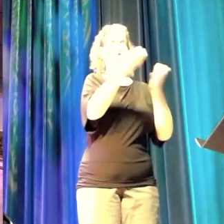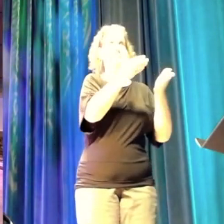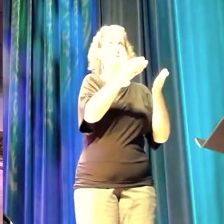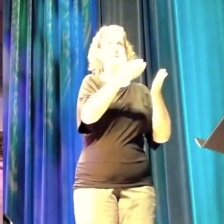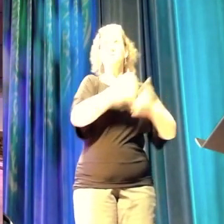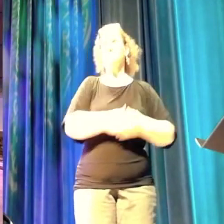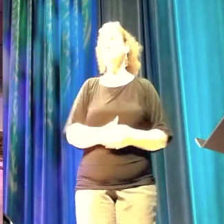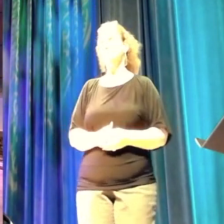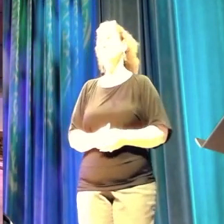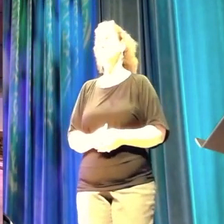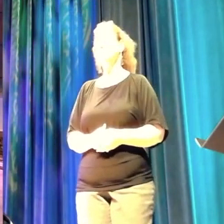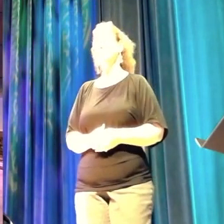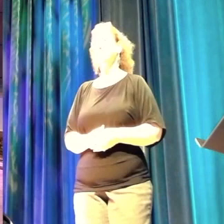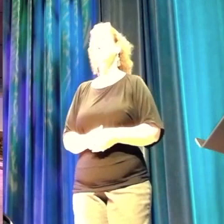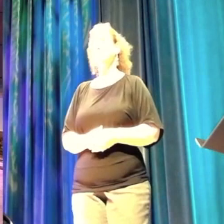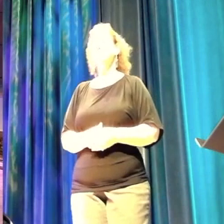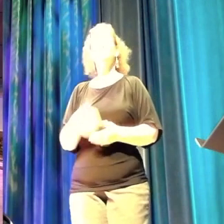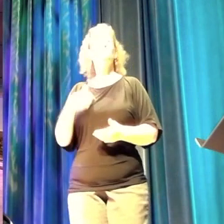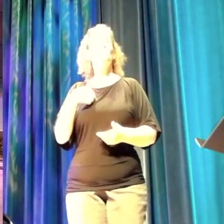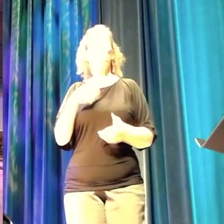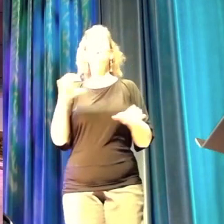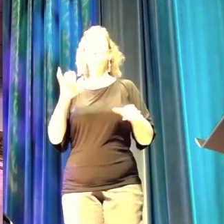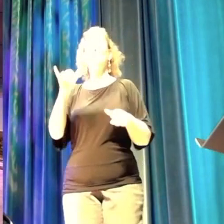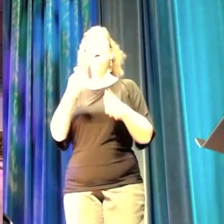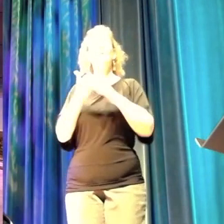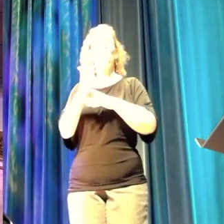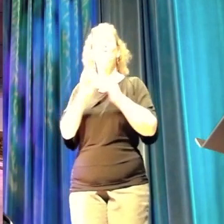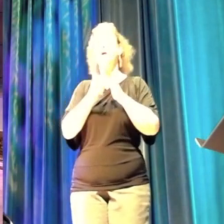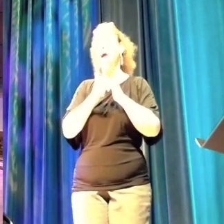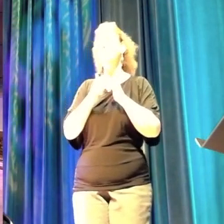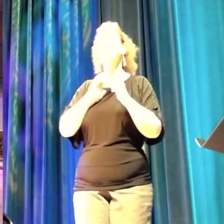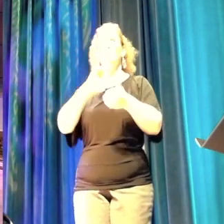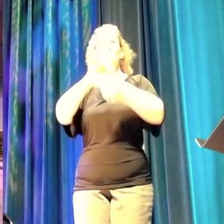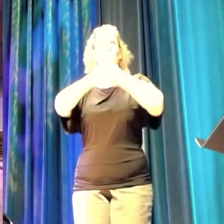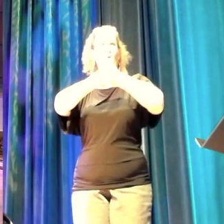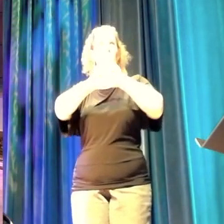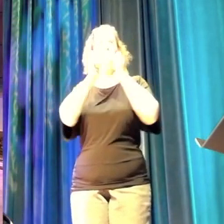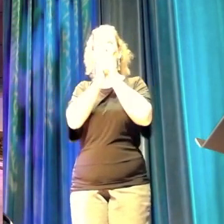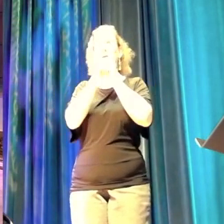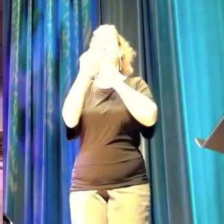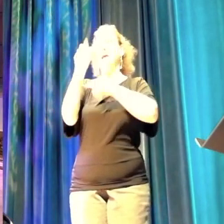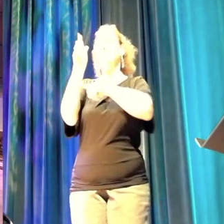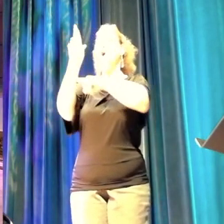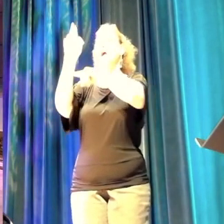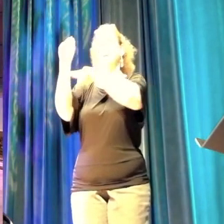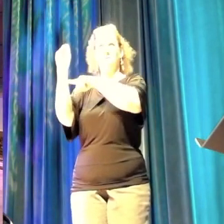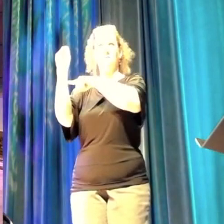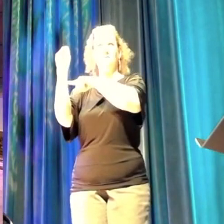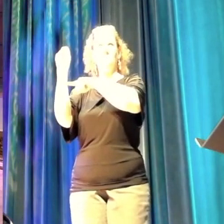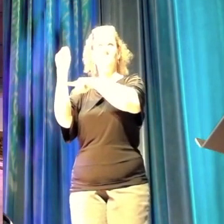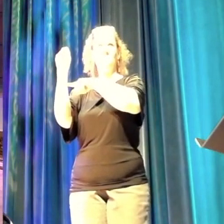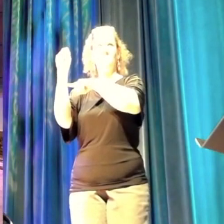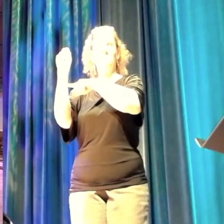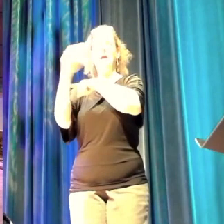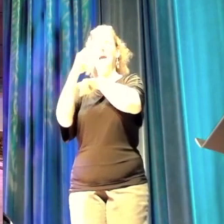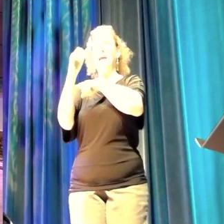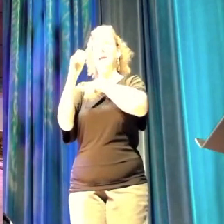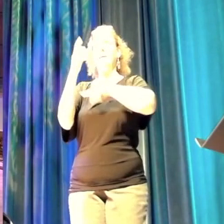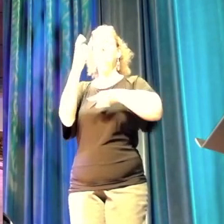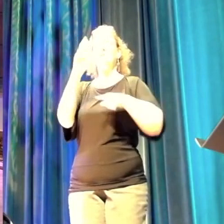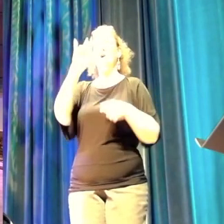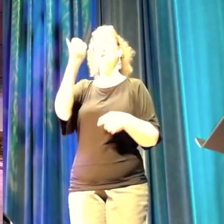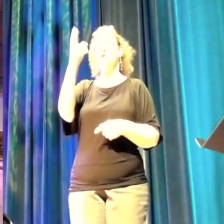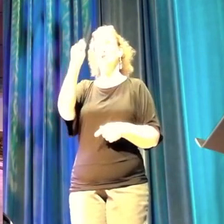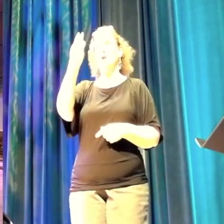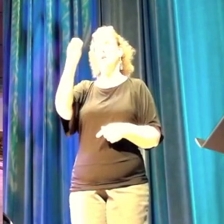services. And we can do that through our partnership with the Department of Rehabilitation Services and Dr. John